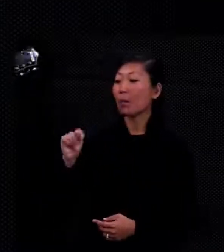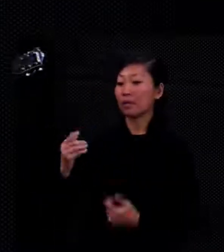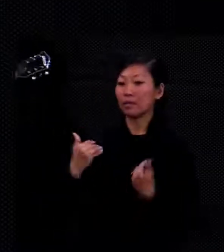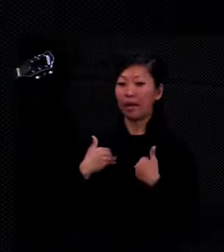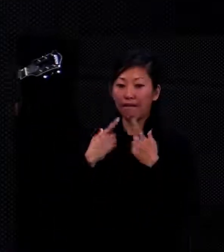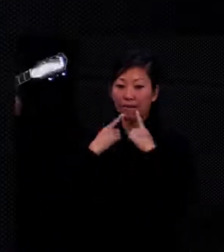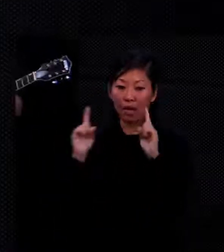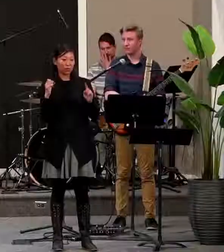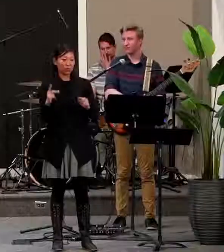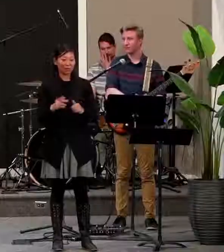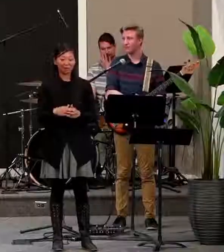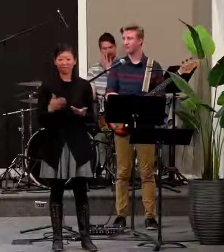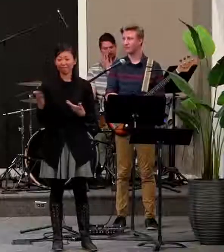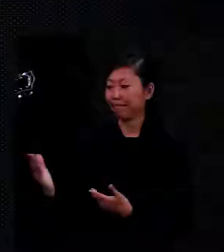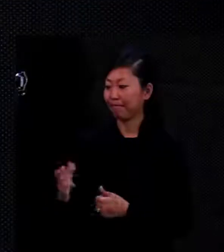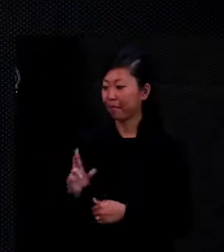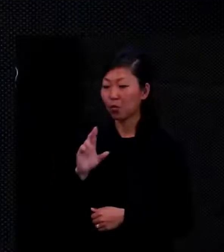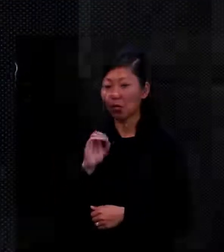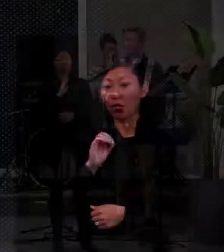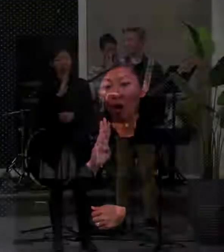Come on up, Robert.